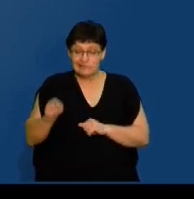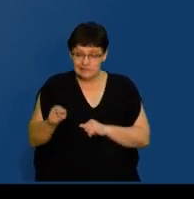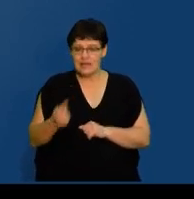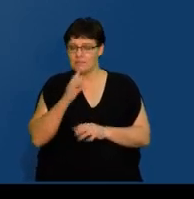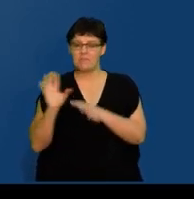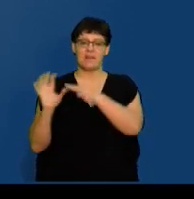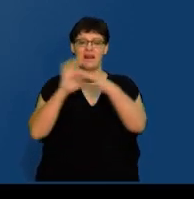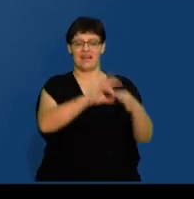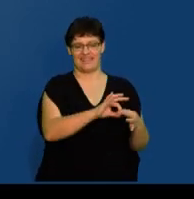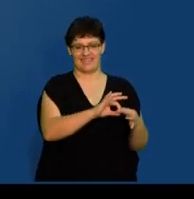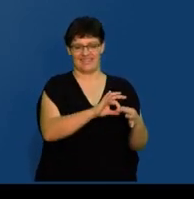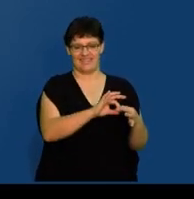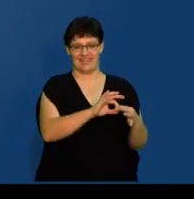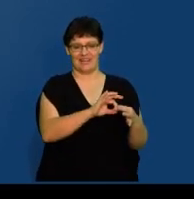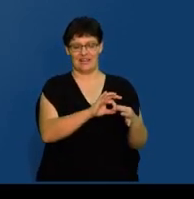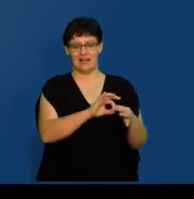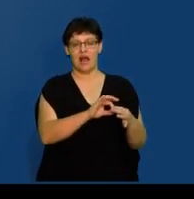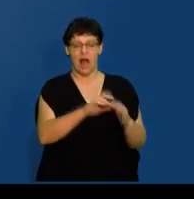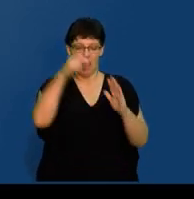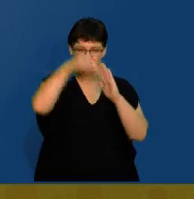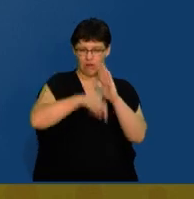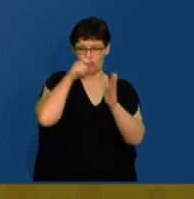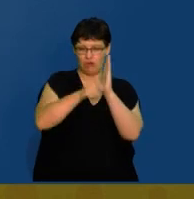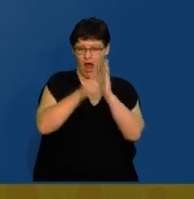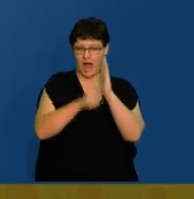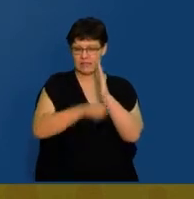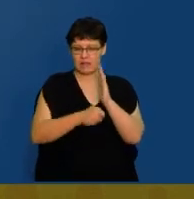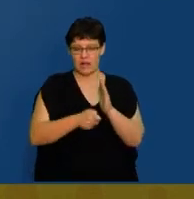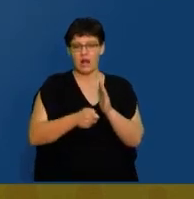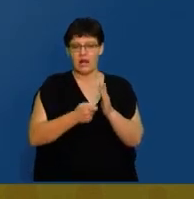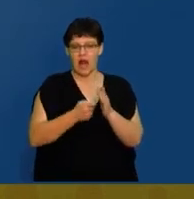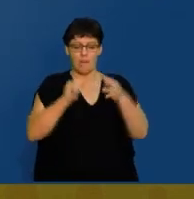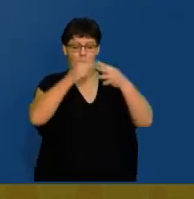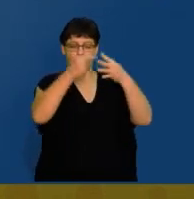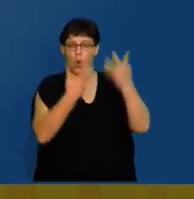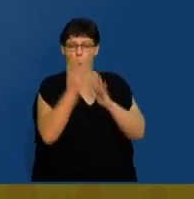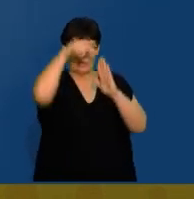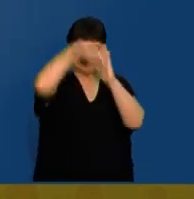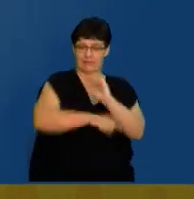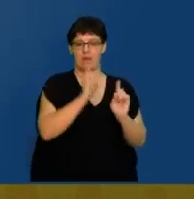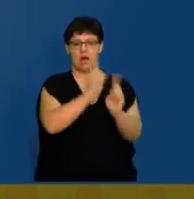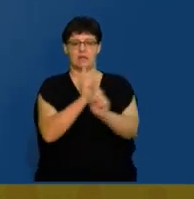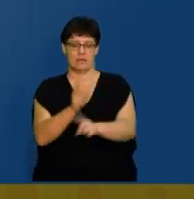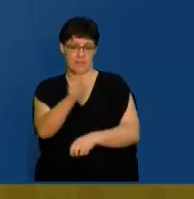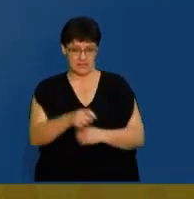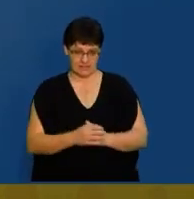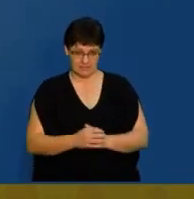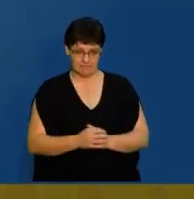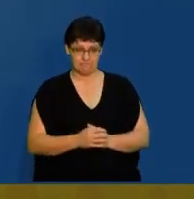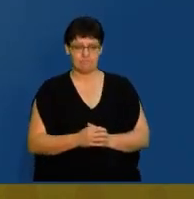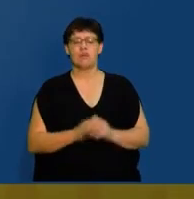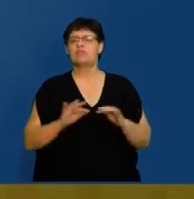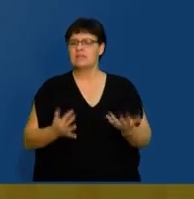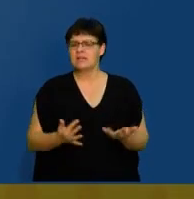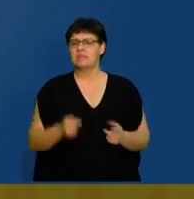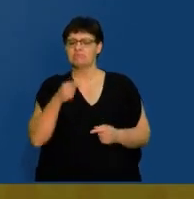to the degree of thoroughness that you need to have for this answer. So let's get straight into